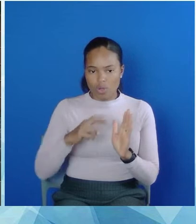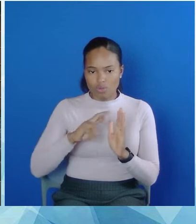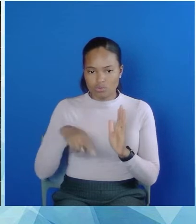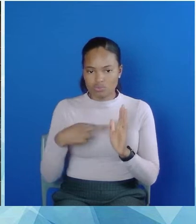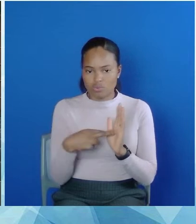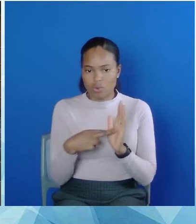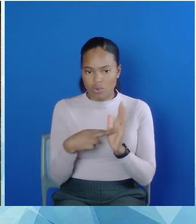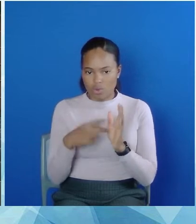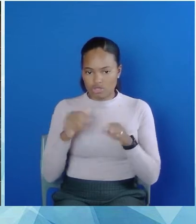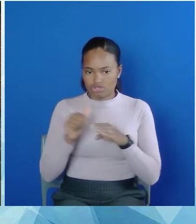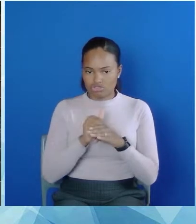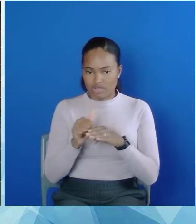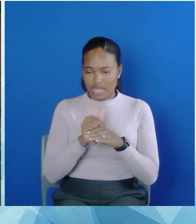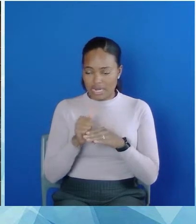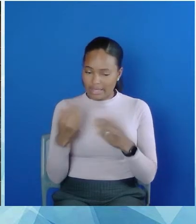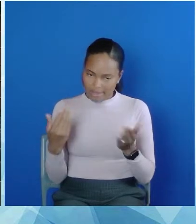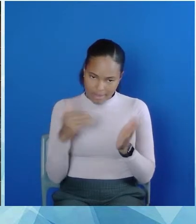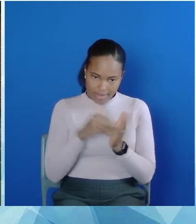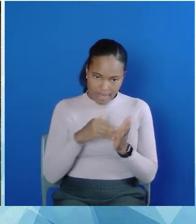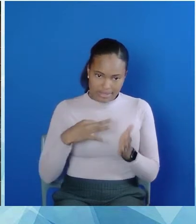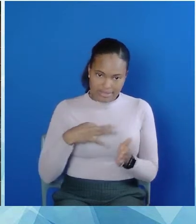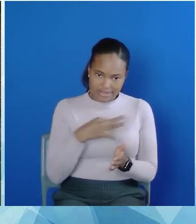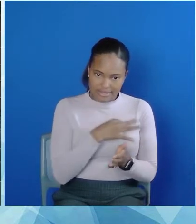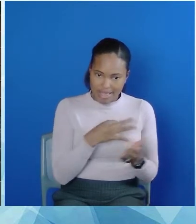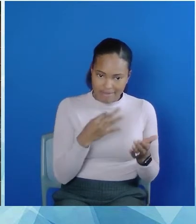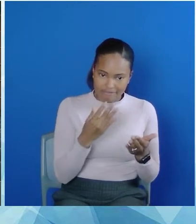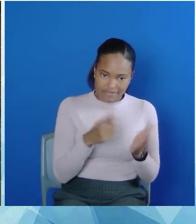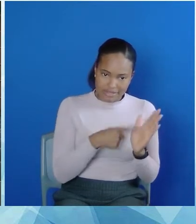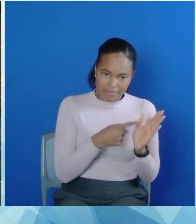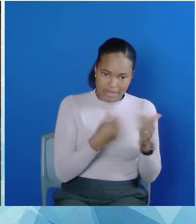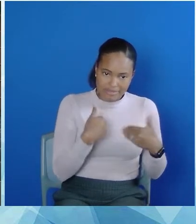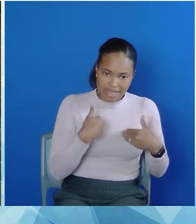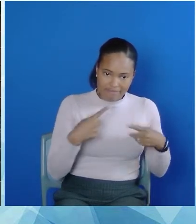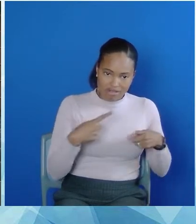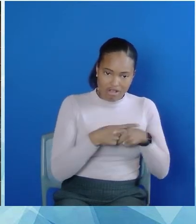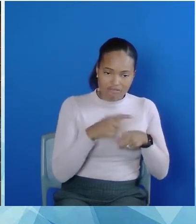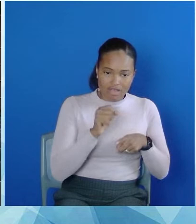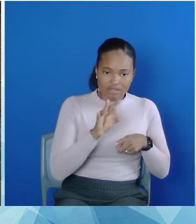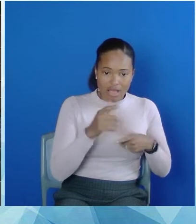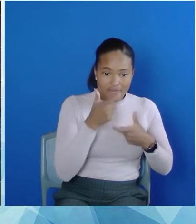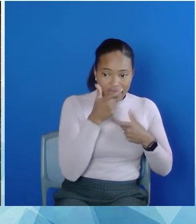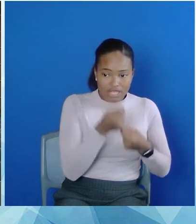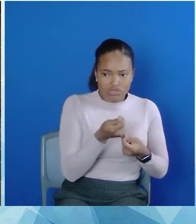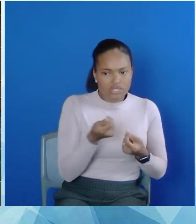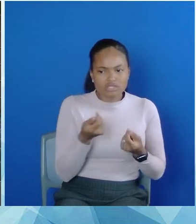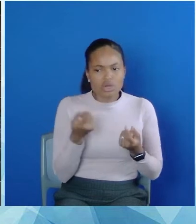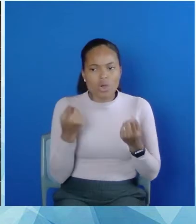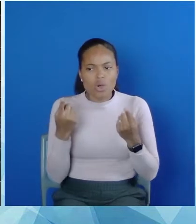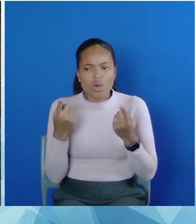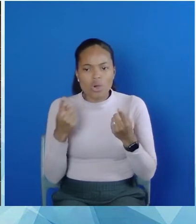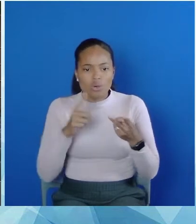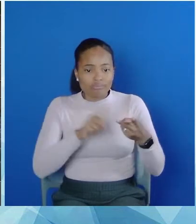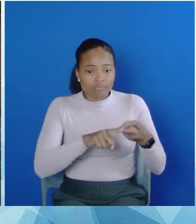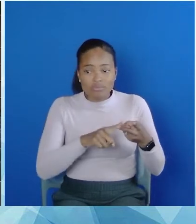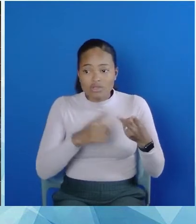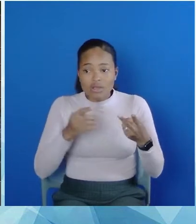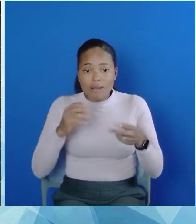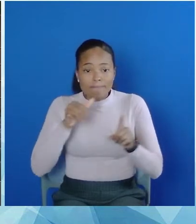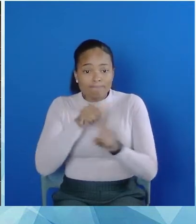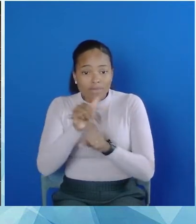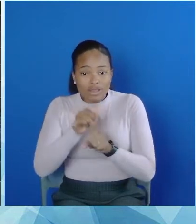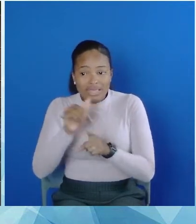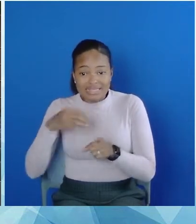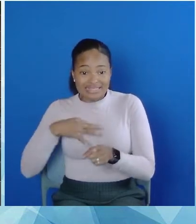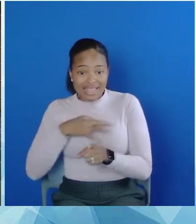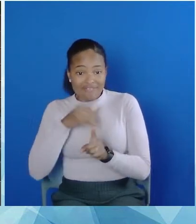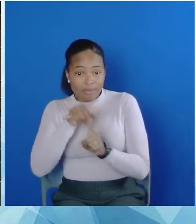staff have conflict of interest. What happens when a staff is bullying a student? What happens when you have a staff member